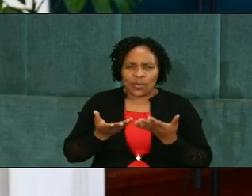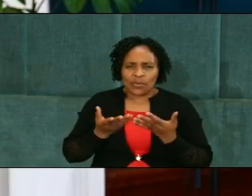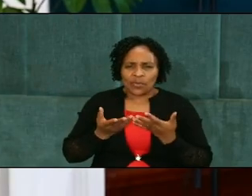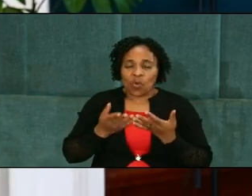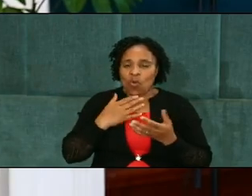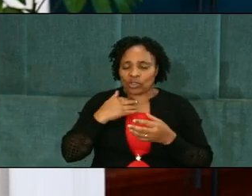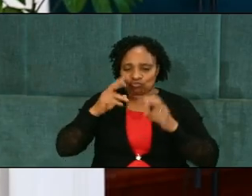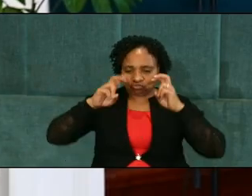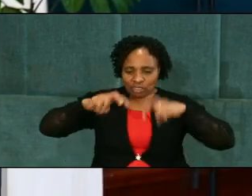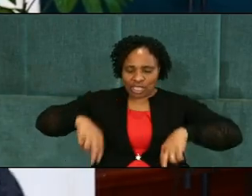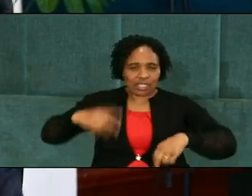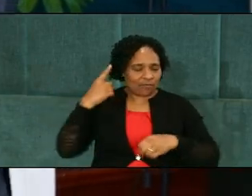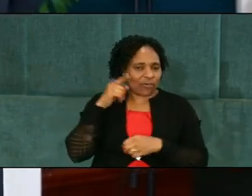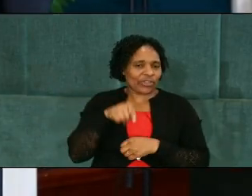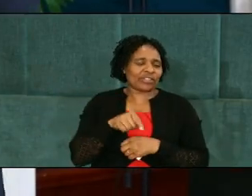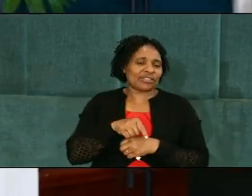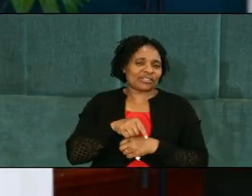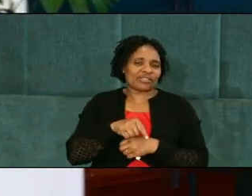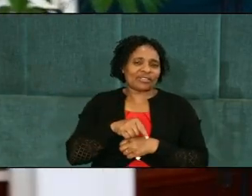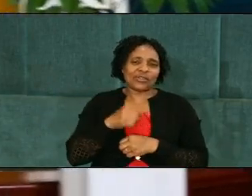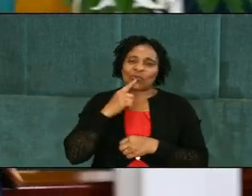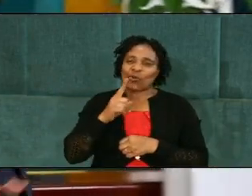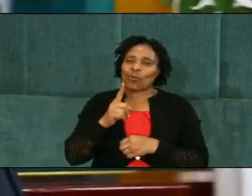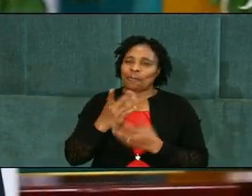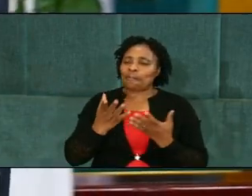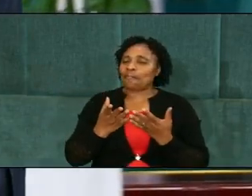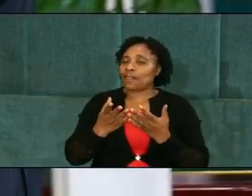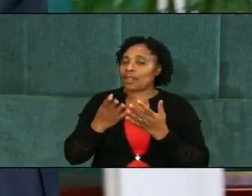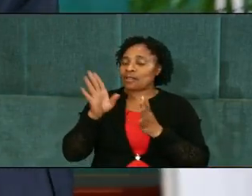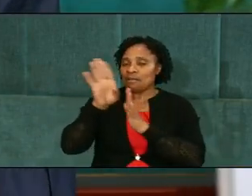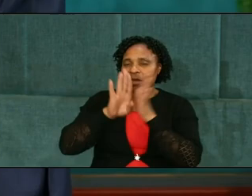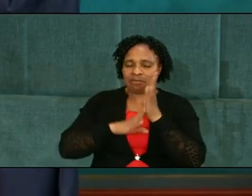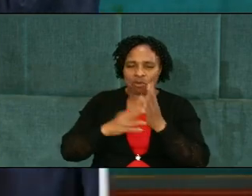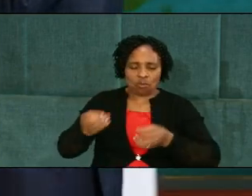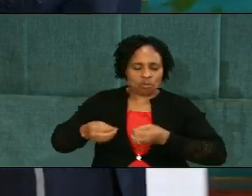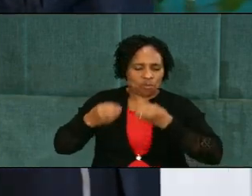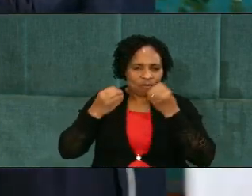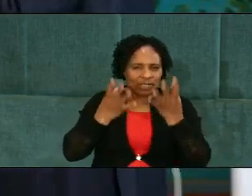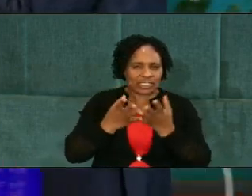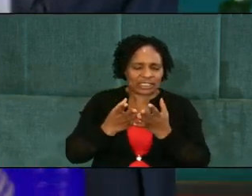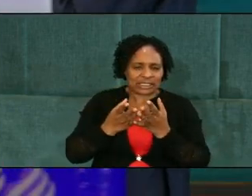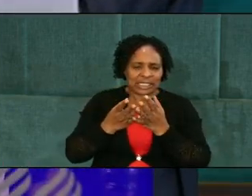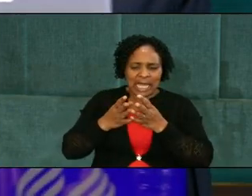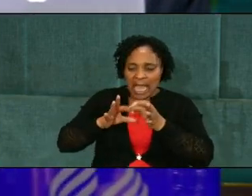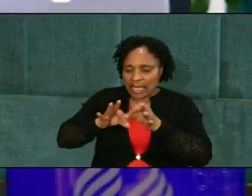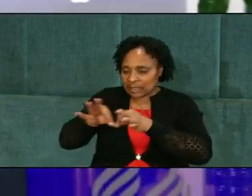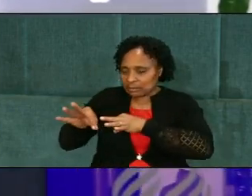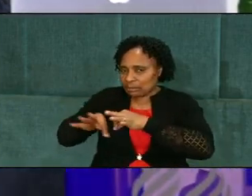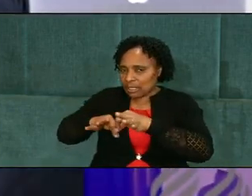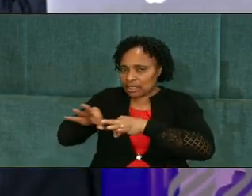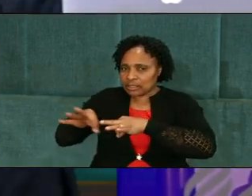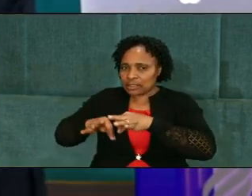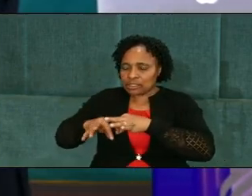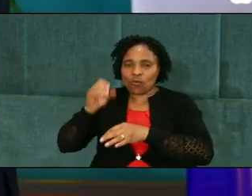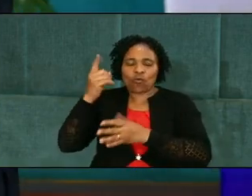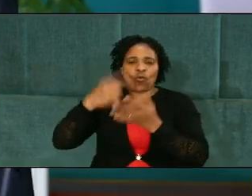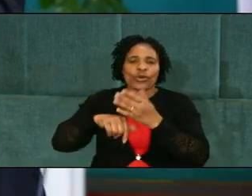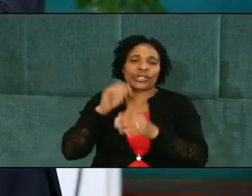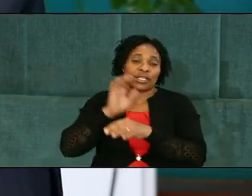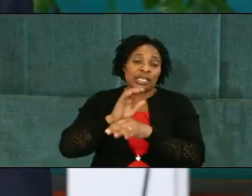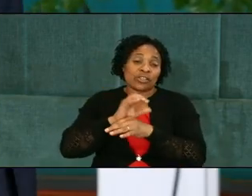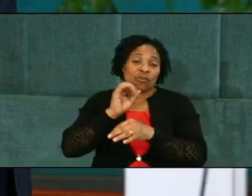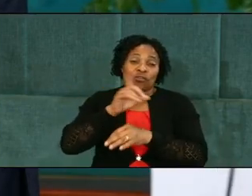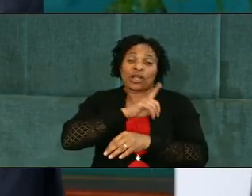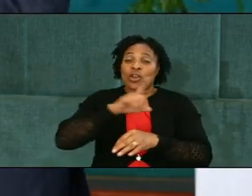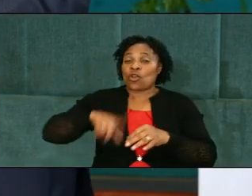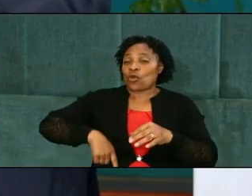search for. So the Bible has really provided a vivid description of what the church of God will